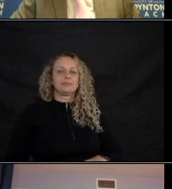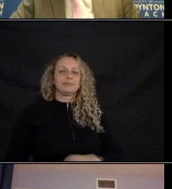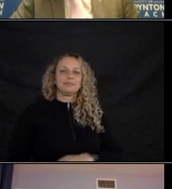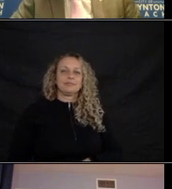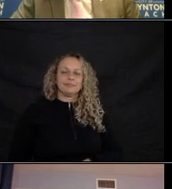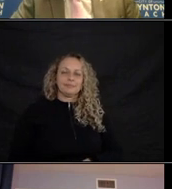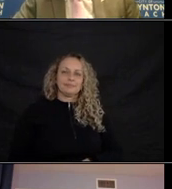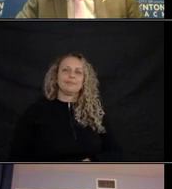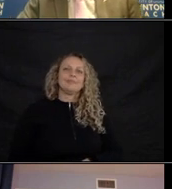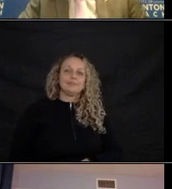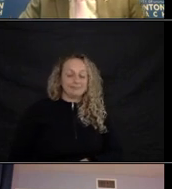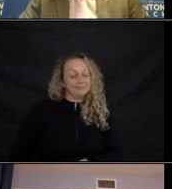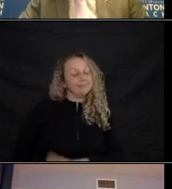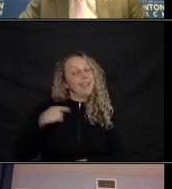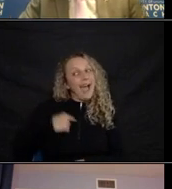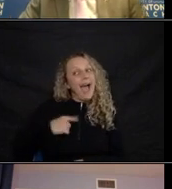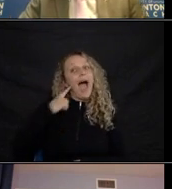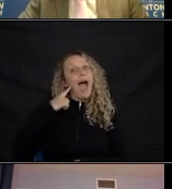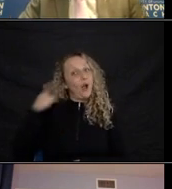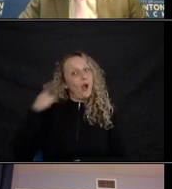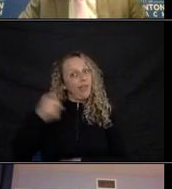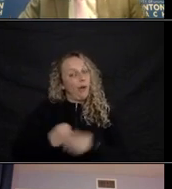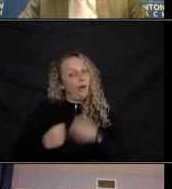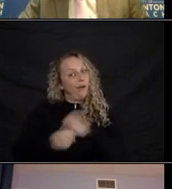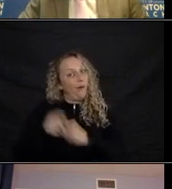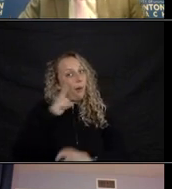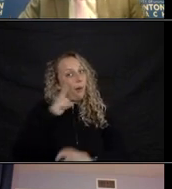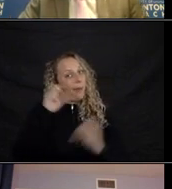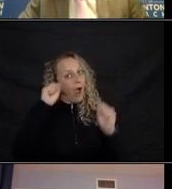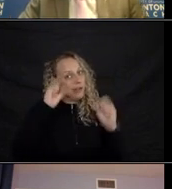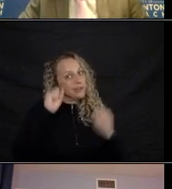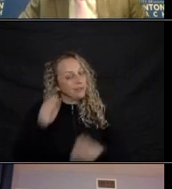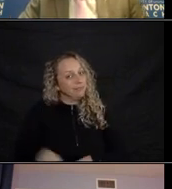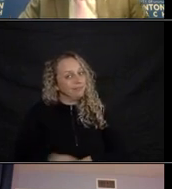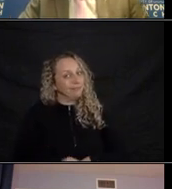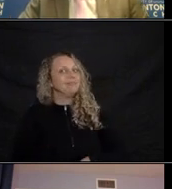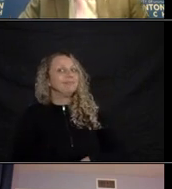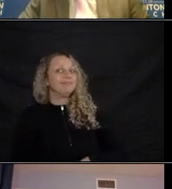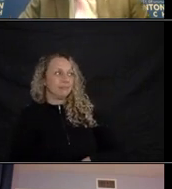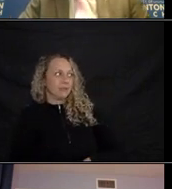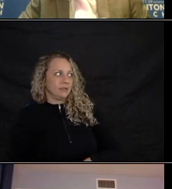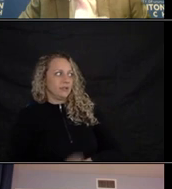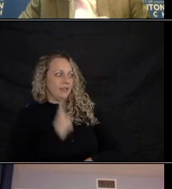I dare you on that one. That would be awesome. Yeah, that would be. That would be scary.